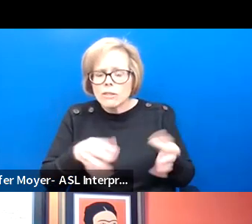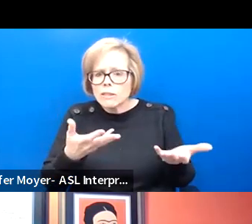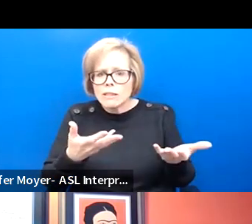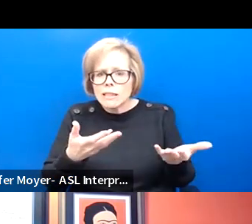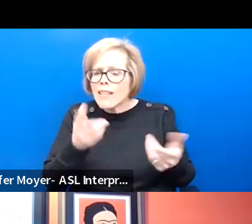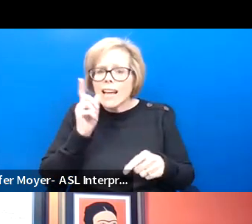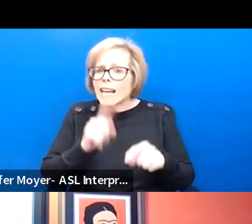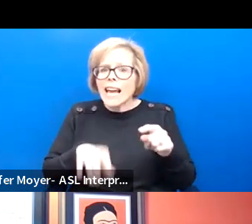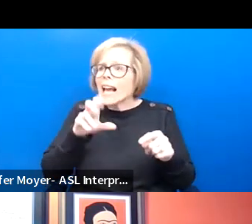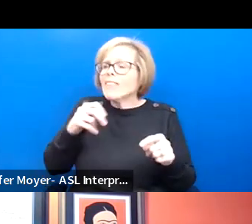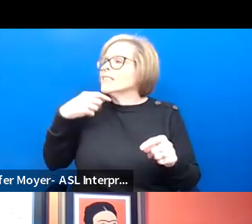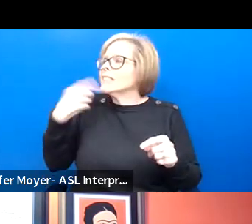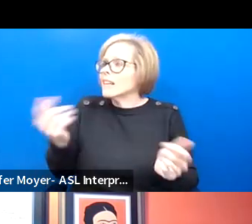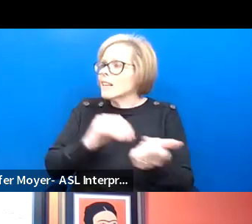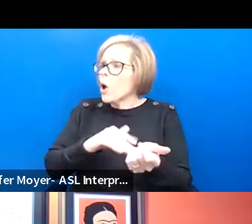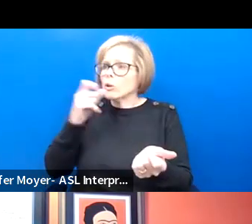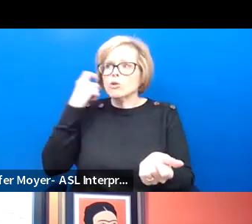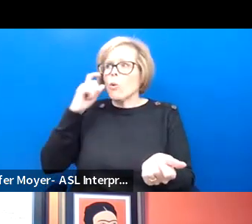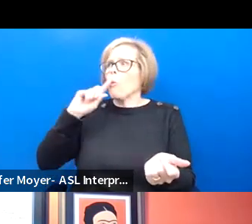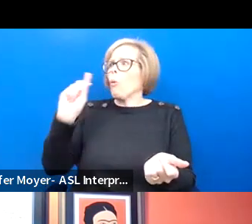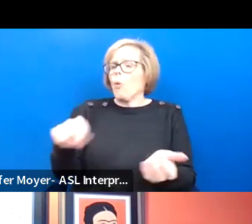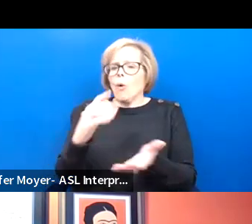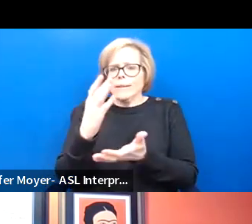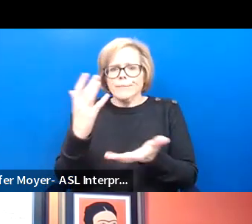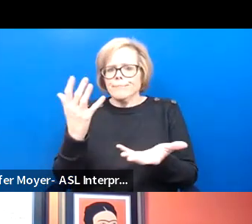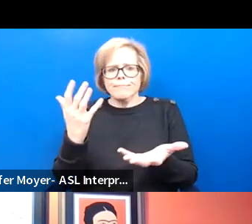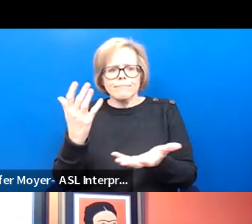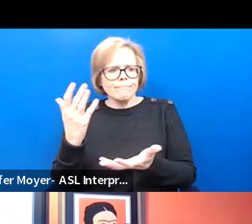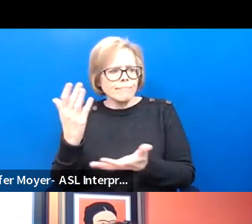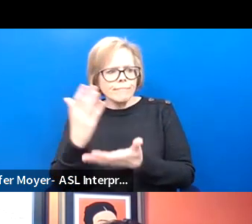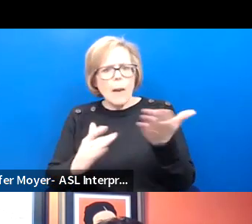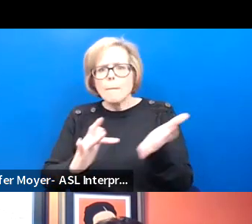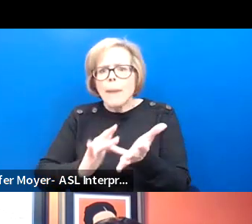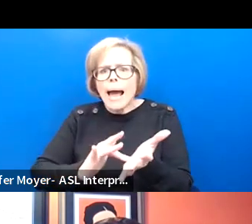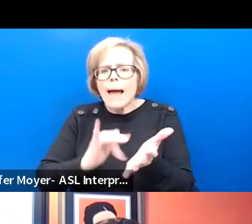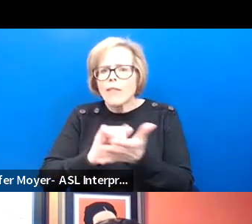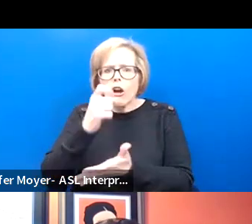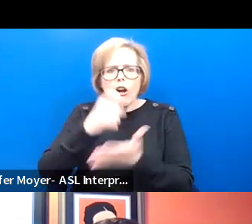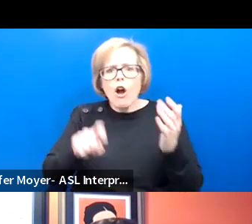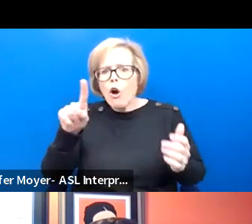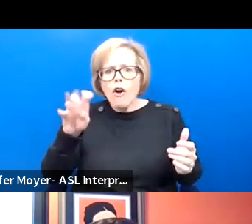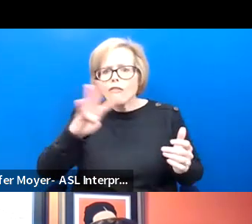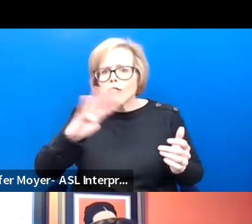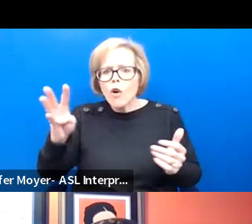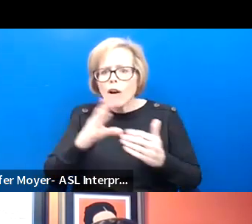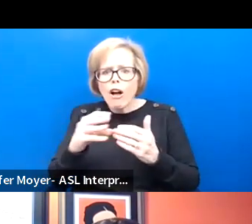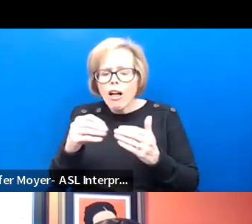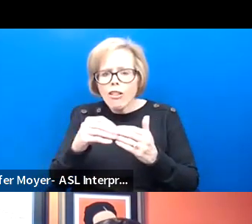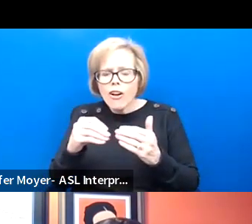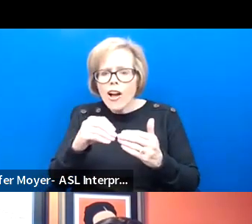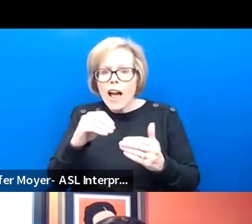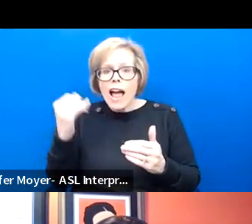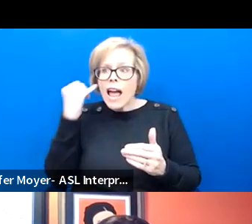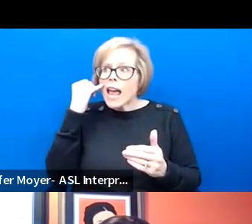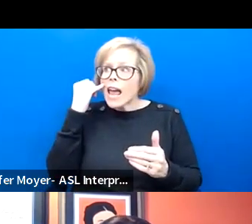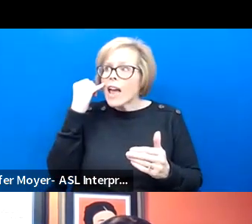can't even tell the physician that just ordered some, you know, a medication that costs $140, that if they choose